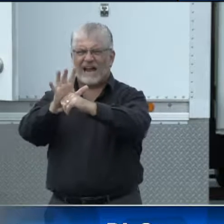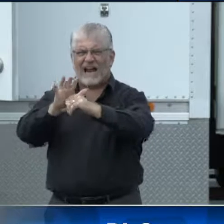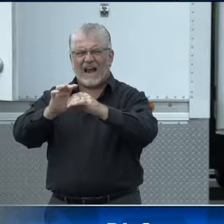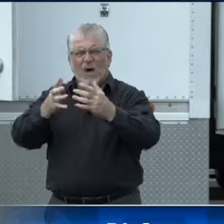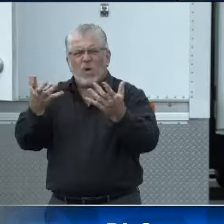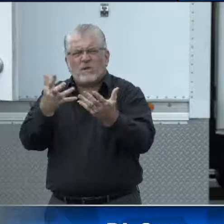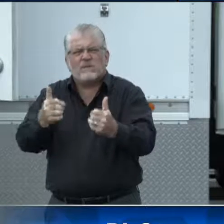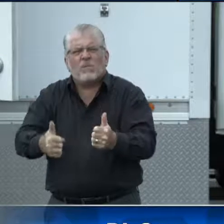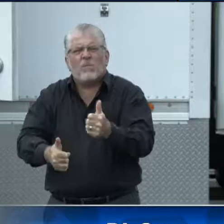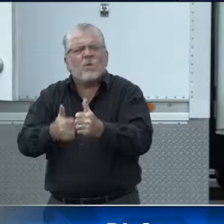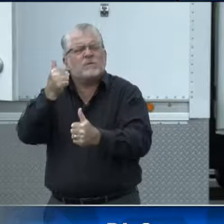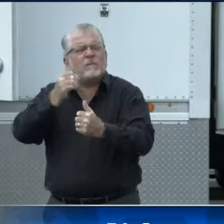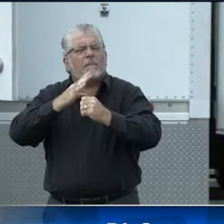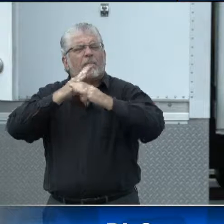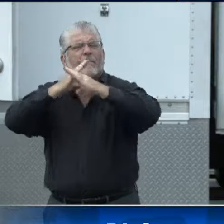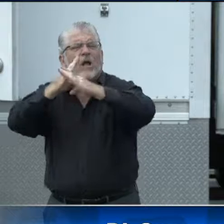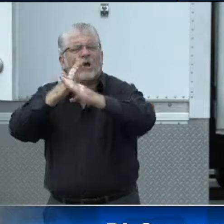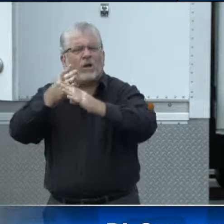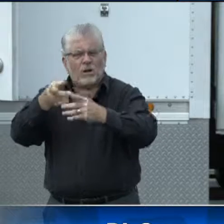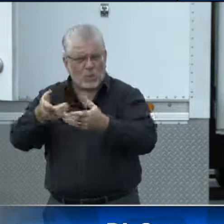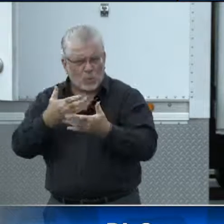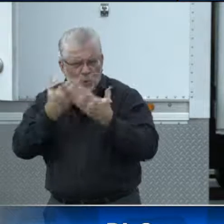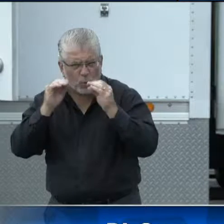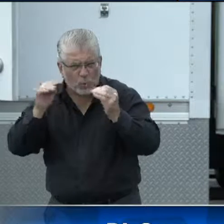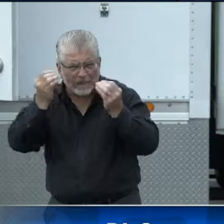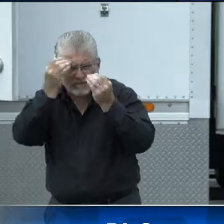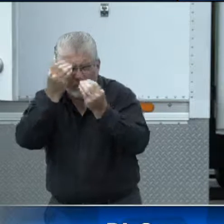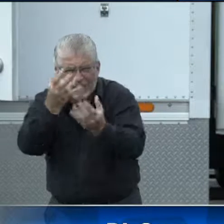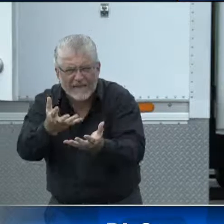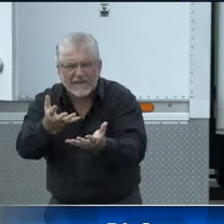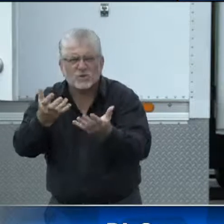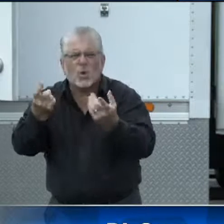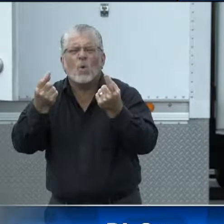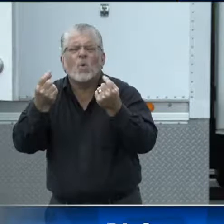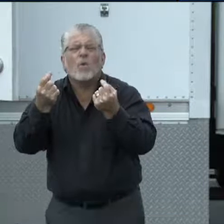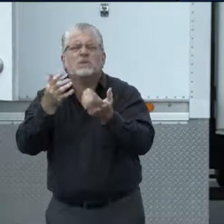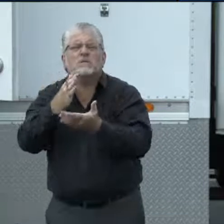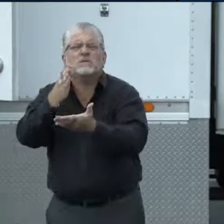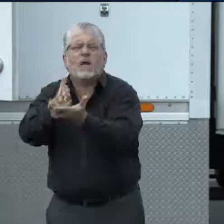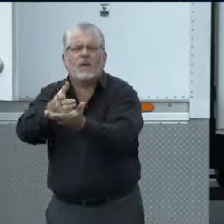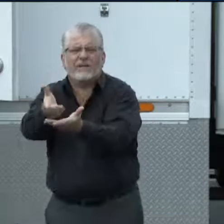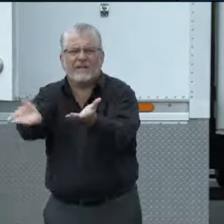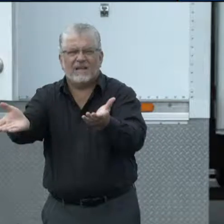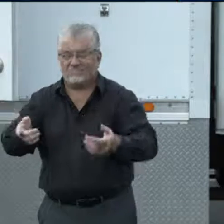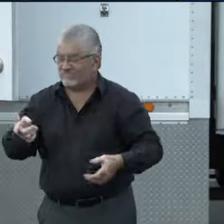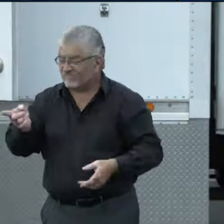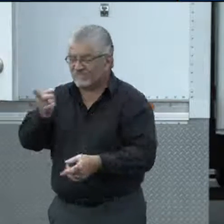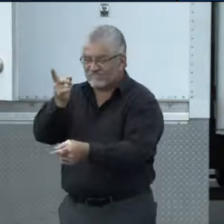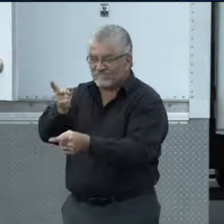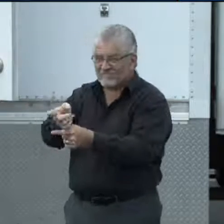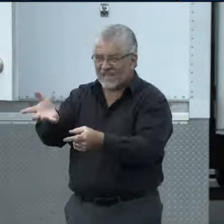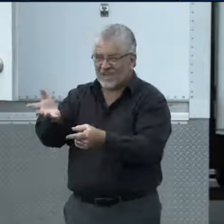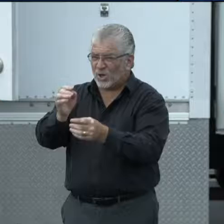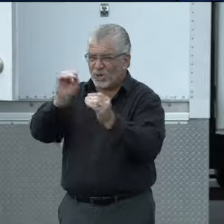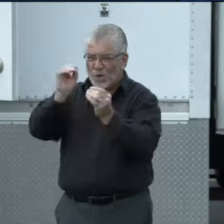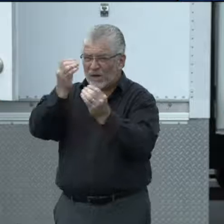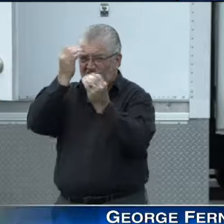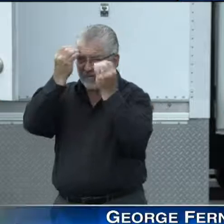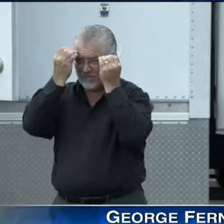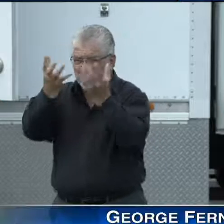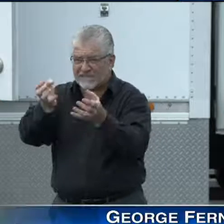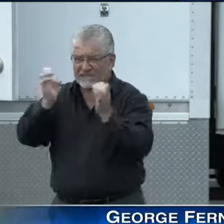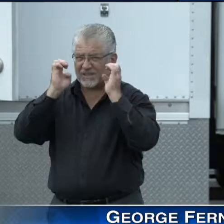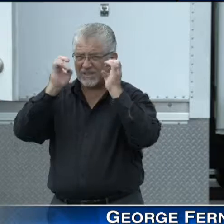of resources? It's both, actually. It's lack of education and lack of resources. When we're able to put a mask that's not disposable into